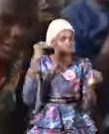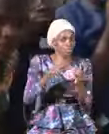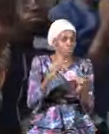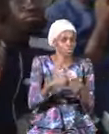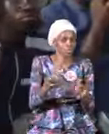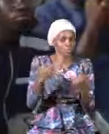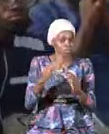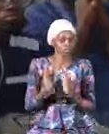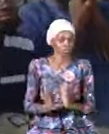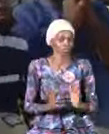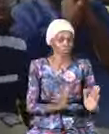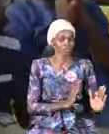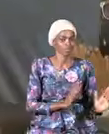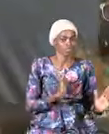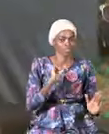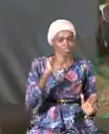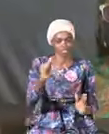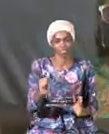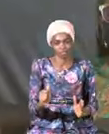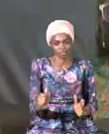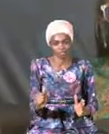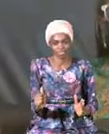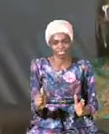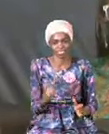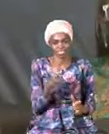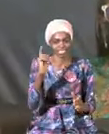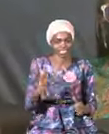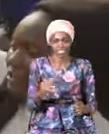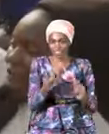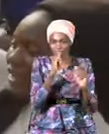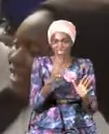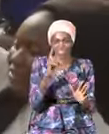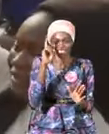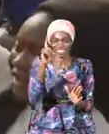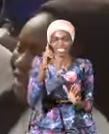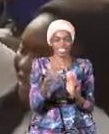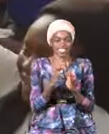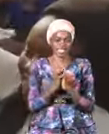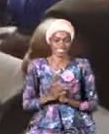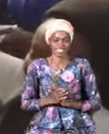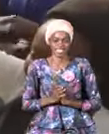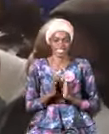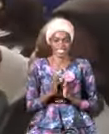Prepare yourself to receive. God bless you.